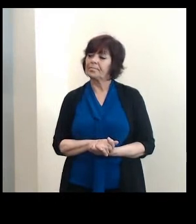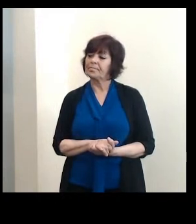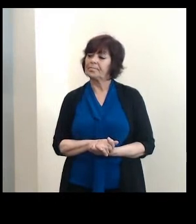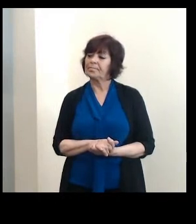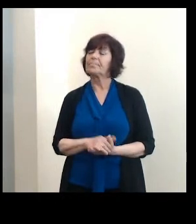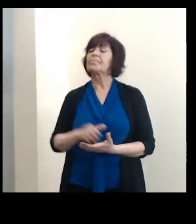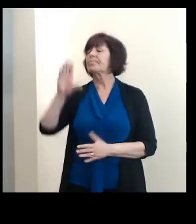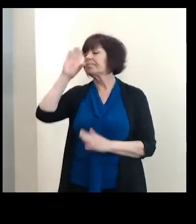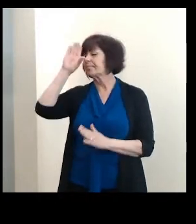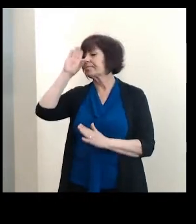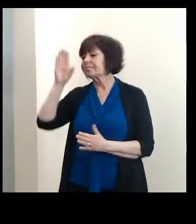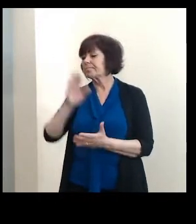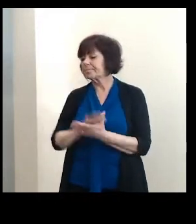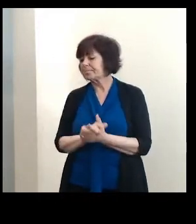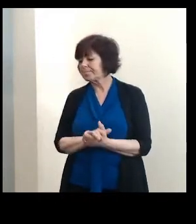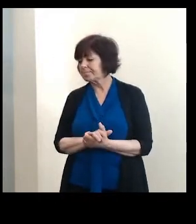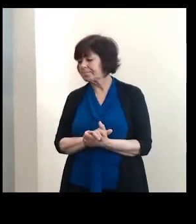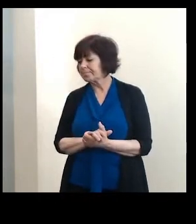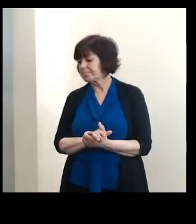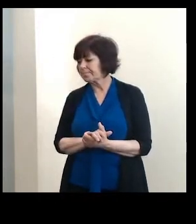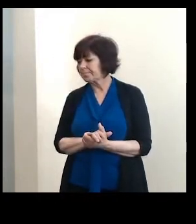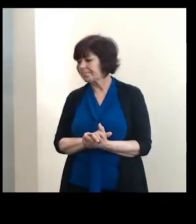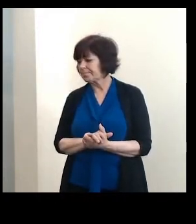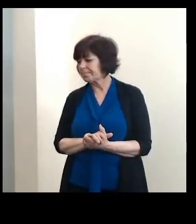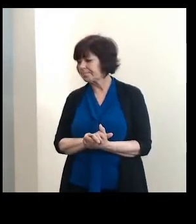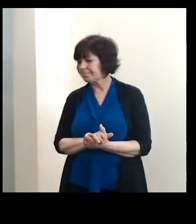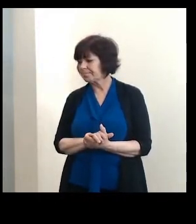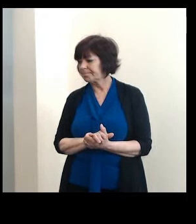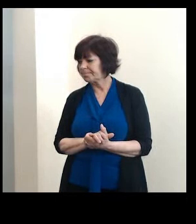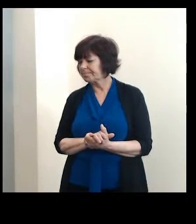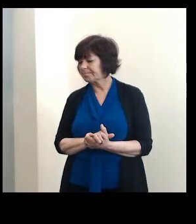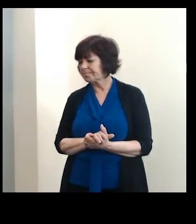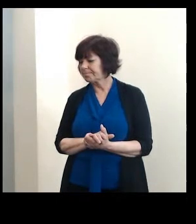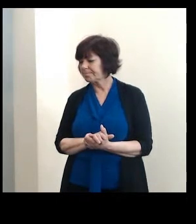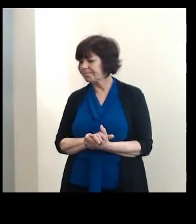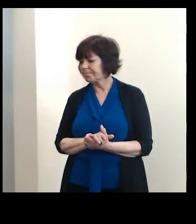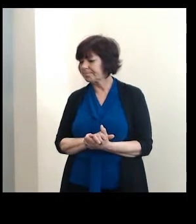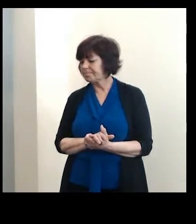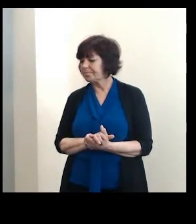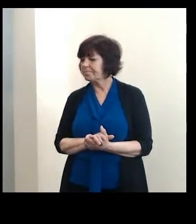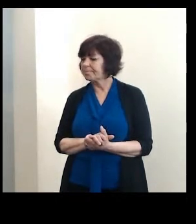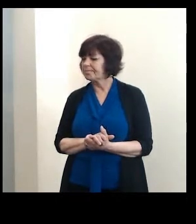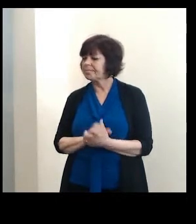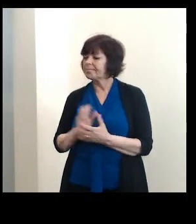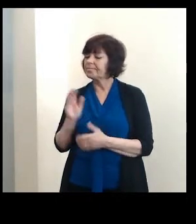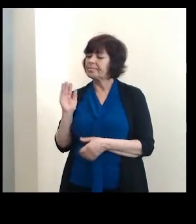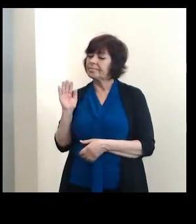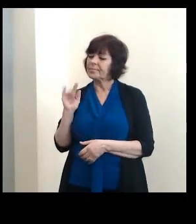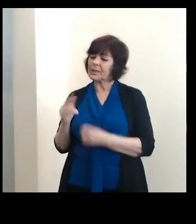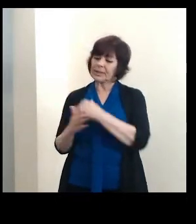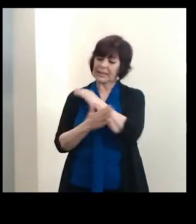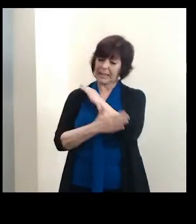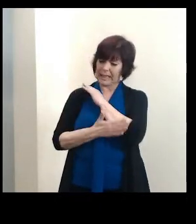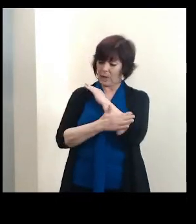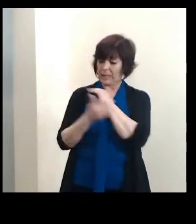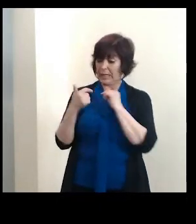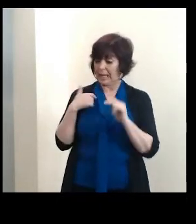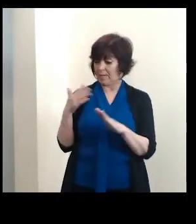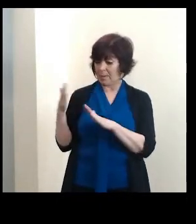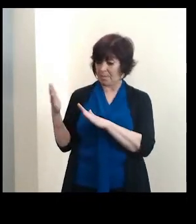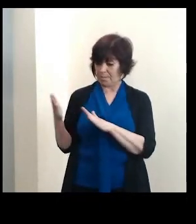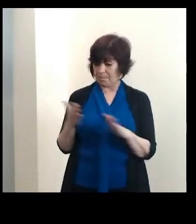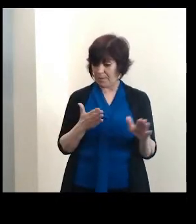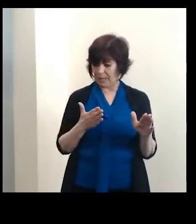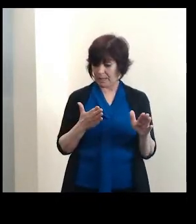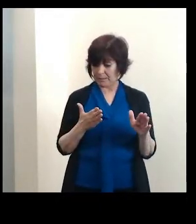Michael, are you Hi, there? Mark. Yep, can you hear me? Yes, go ahead. Okay. Does the county have any plans to go directly